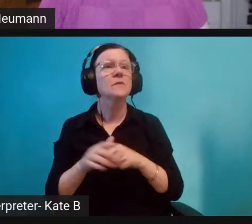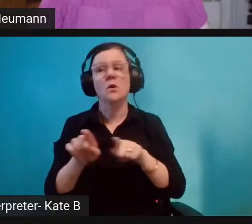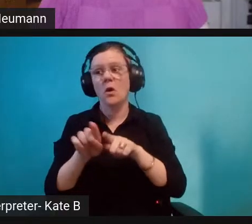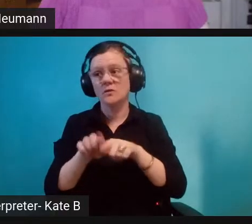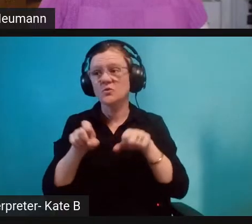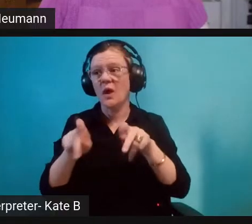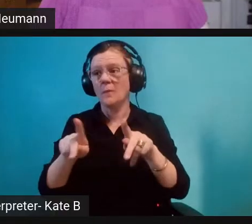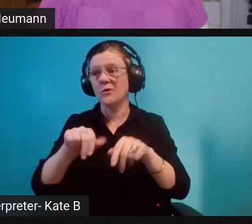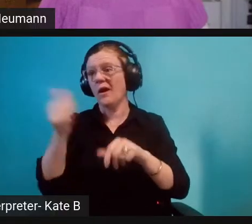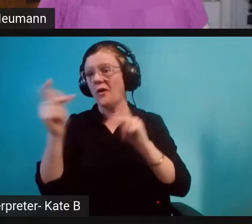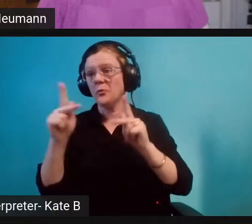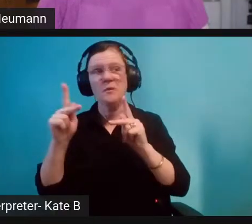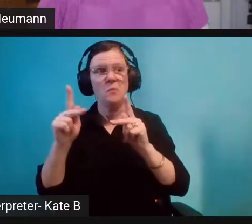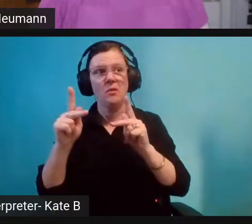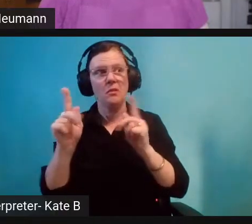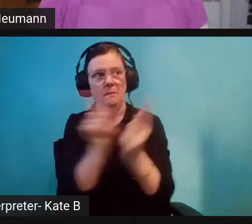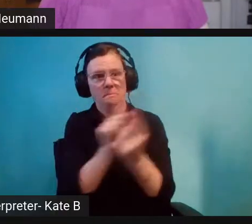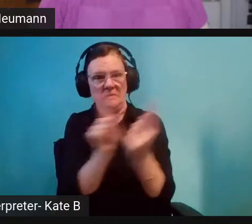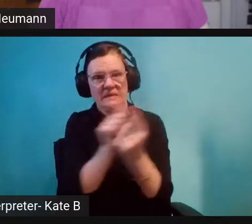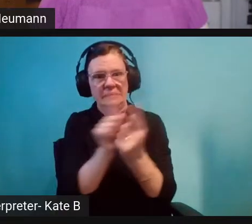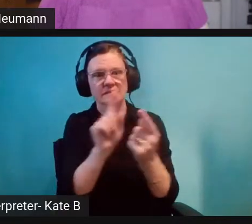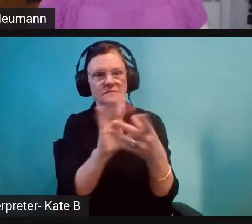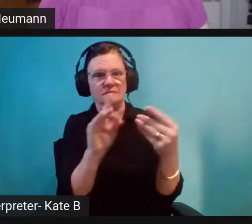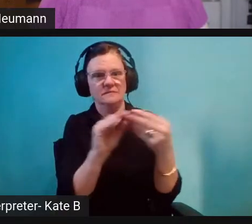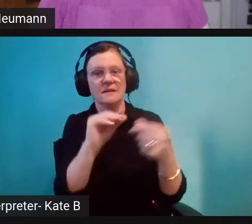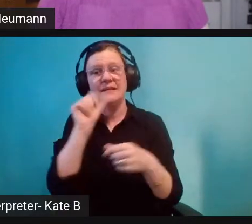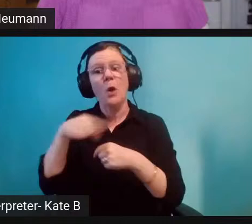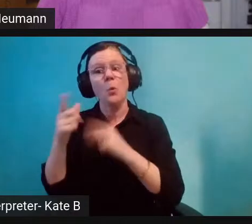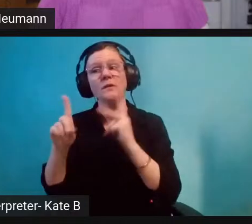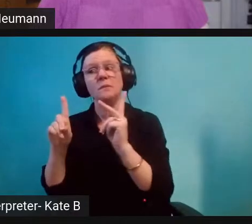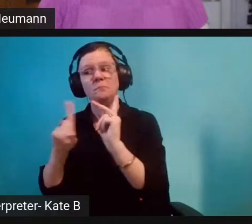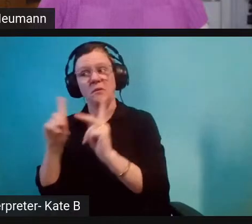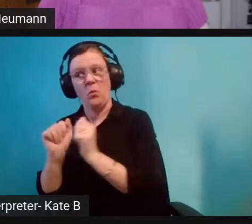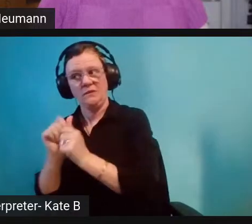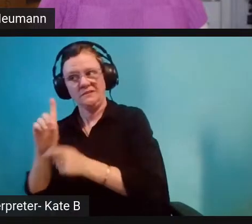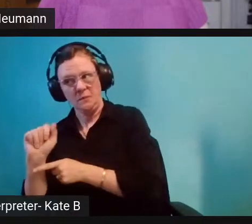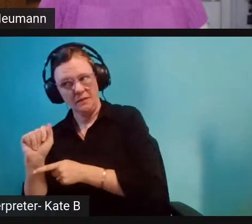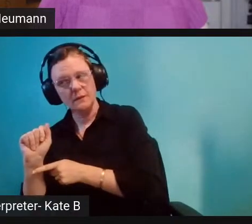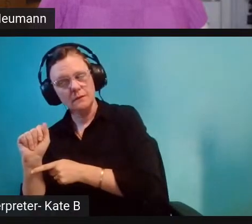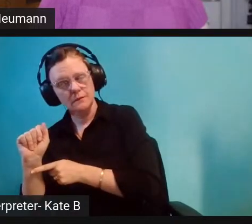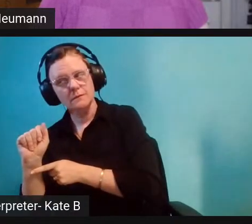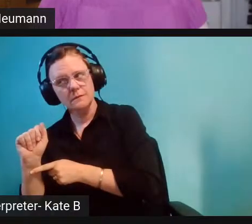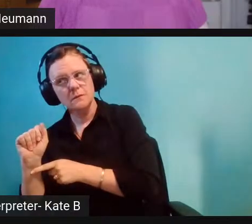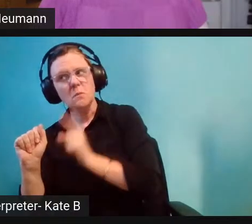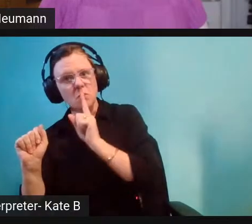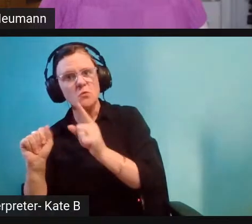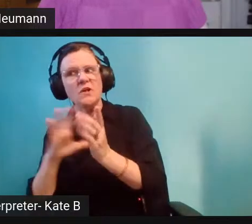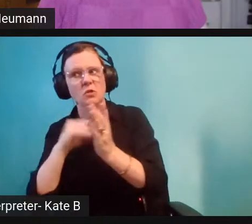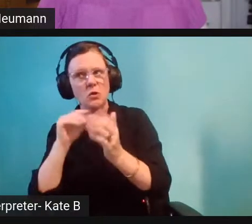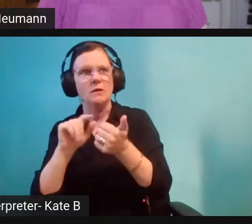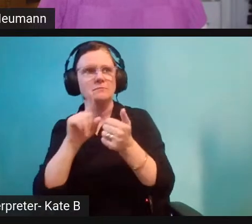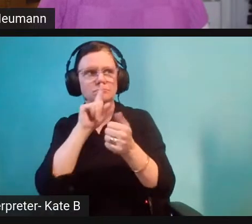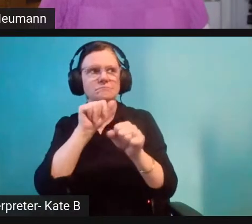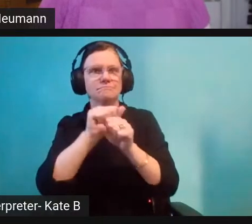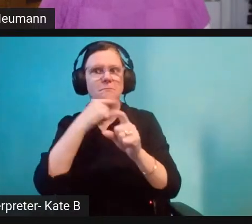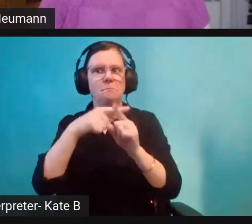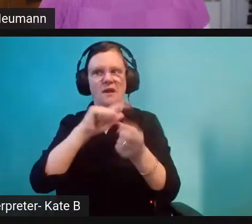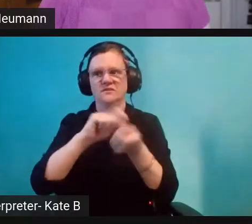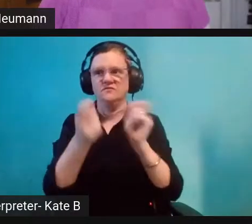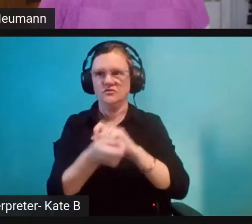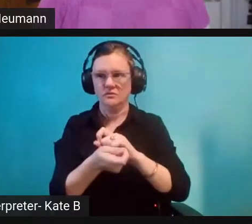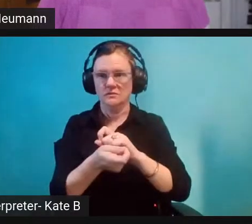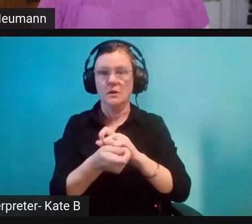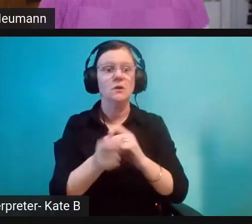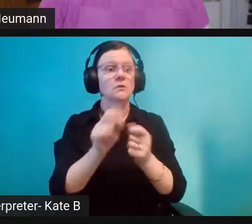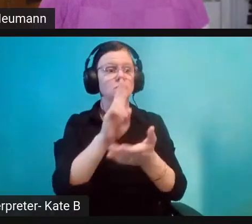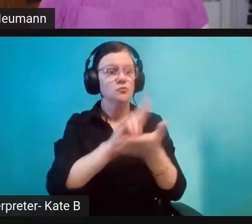your views with other people, not just disabled people, and, really learn how to make change. Because then when you